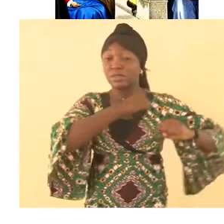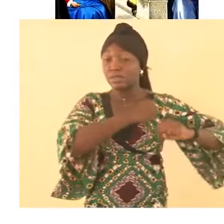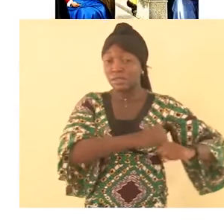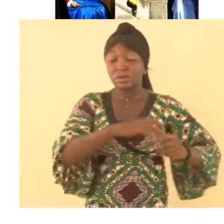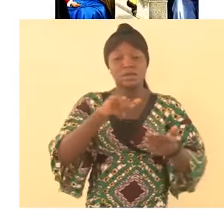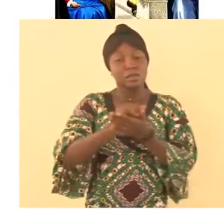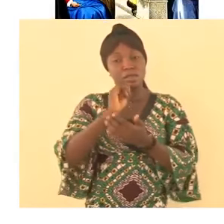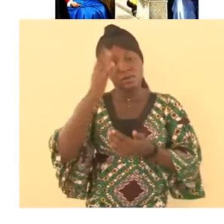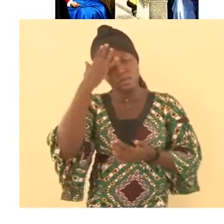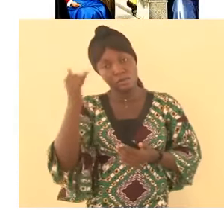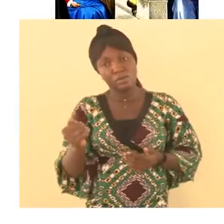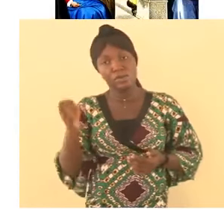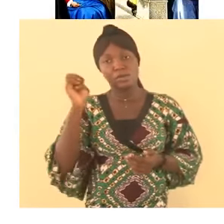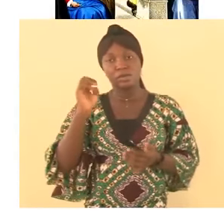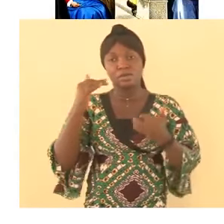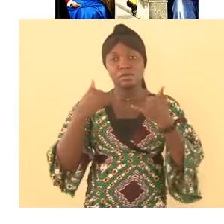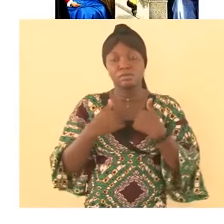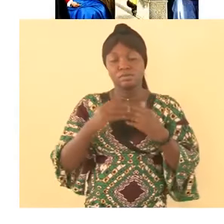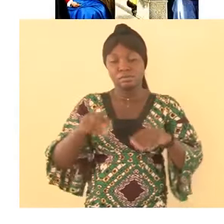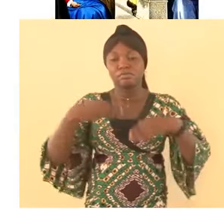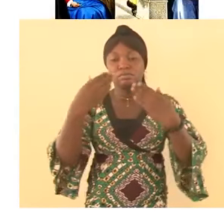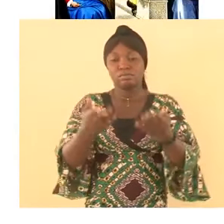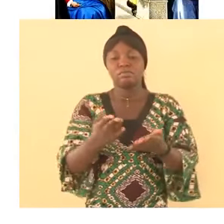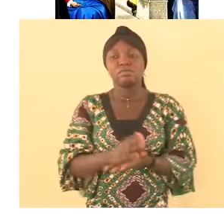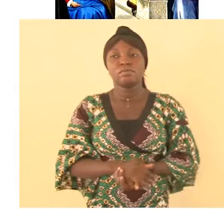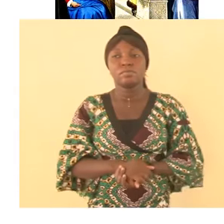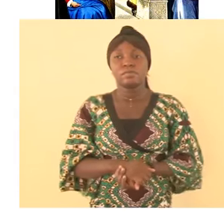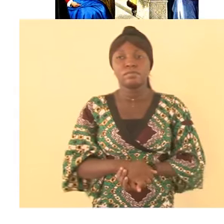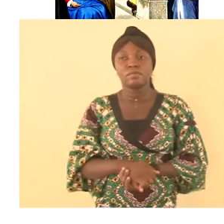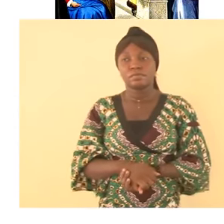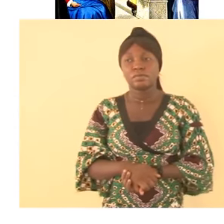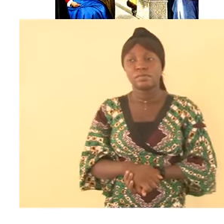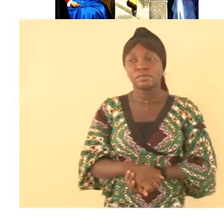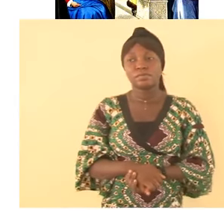be secure, that's why they are often not generous.